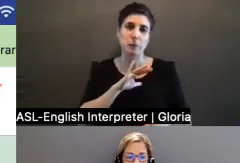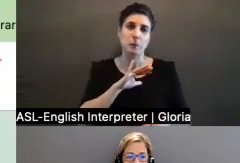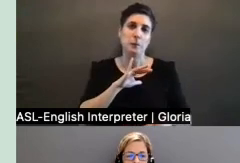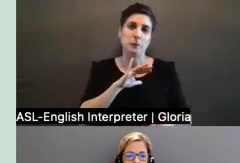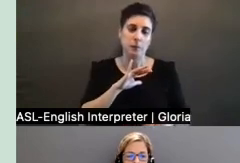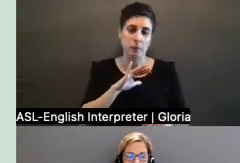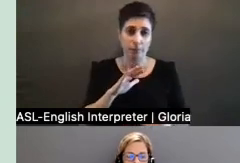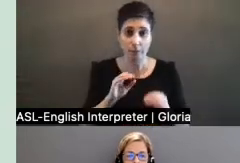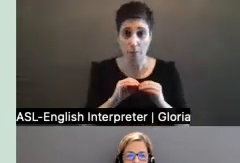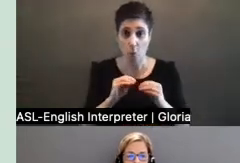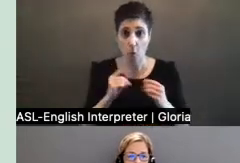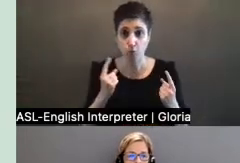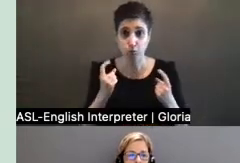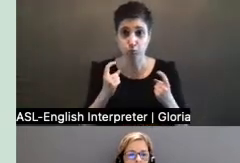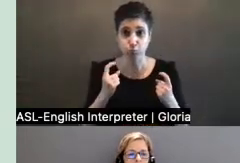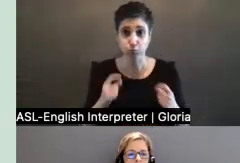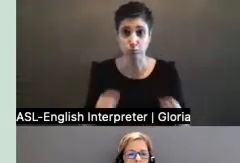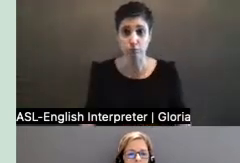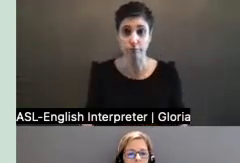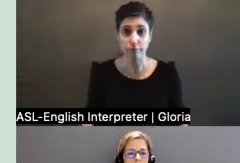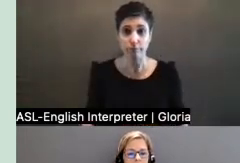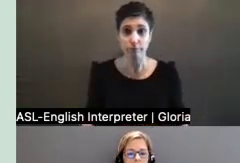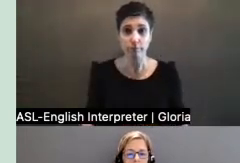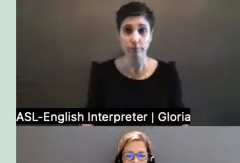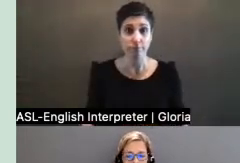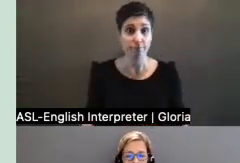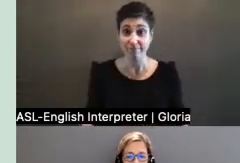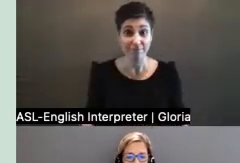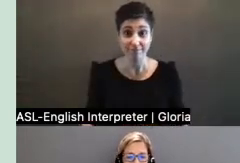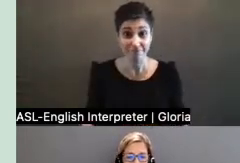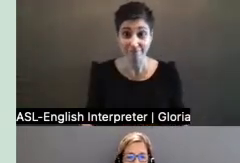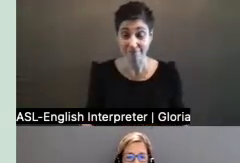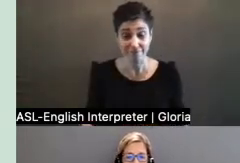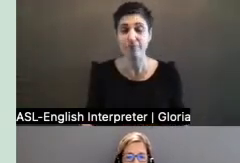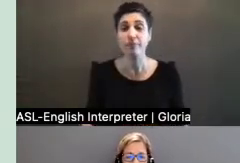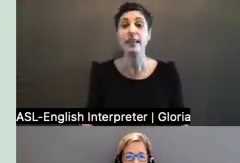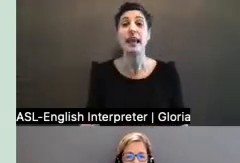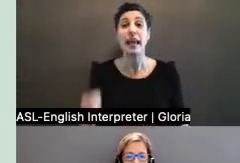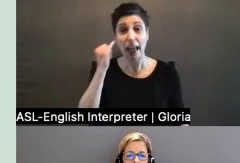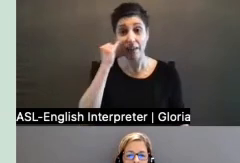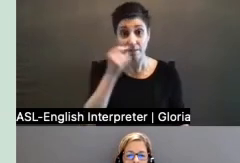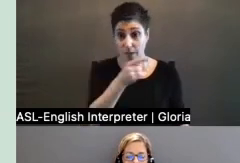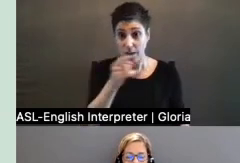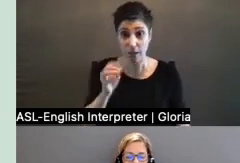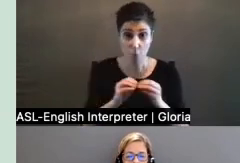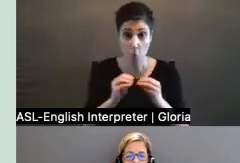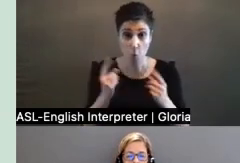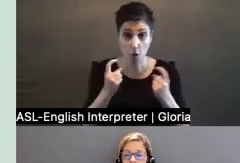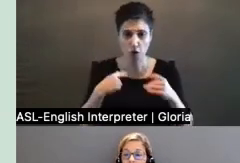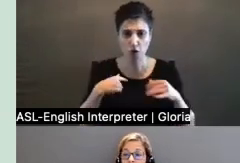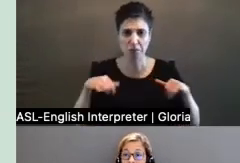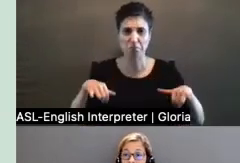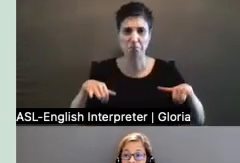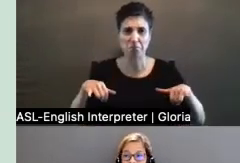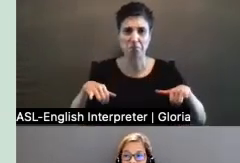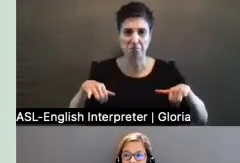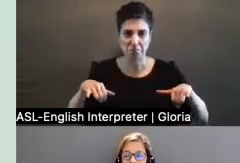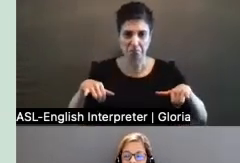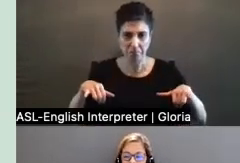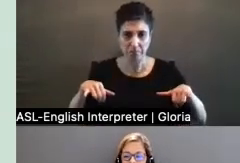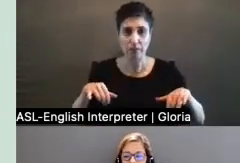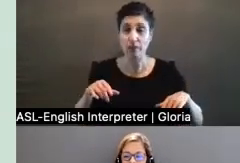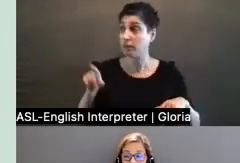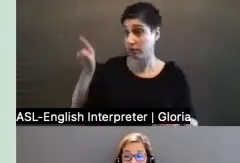Other questions? Thank you. No other questions? If you do, I will be around. There is a collection of resources in